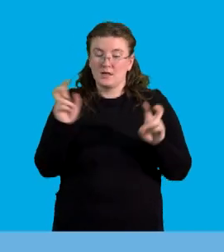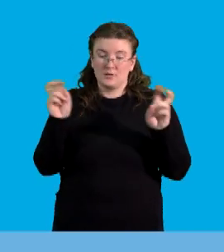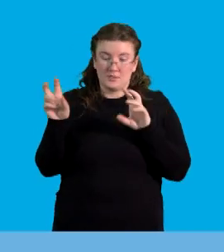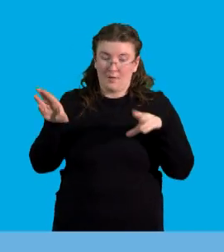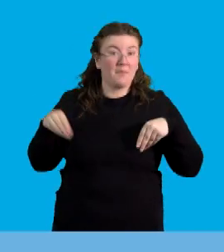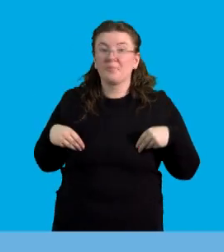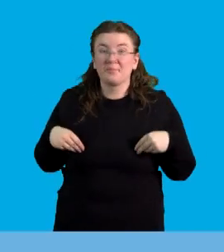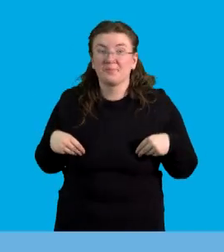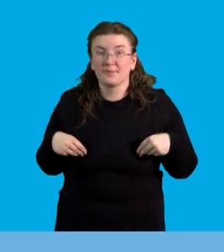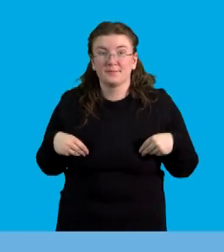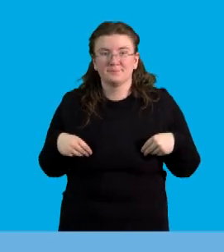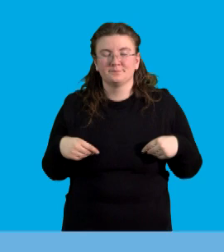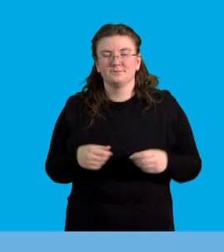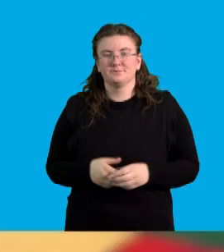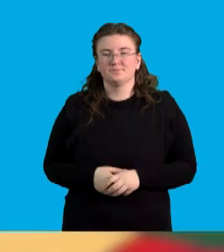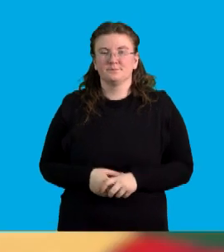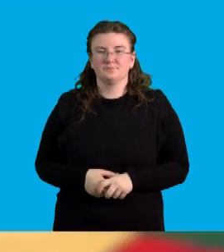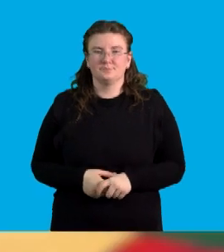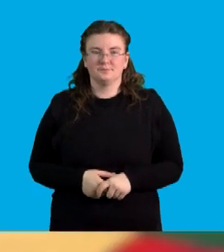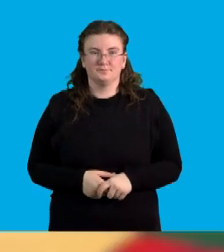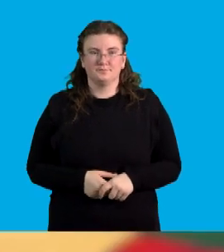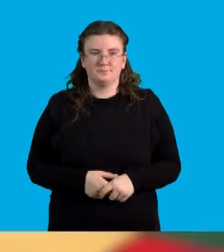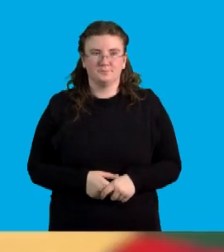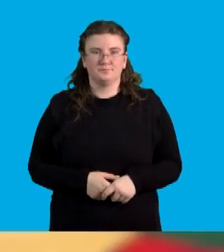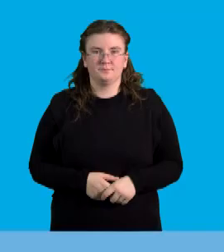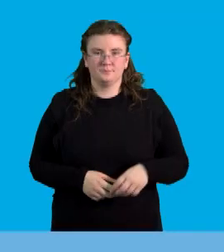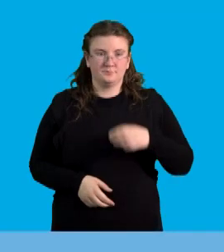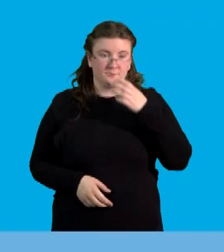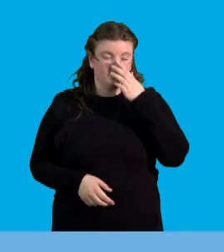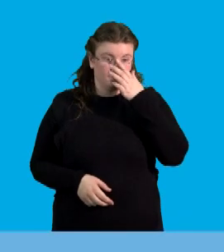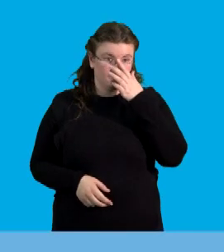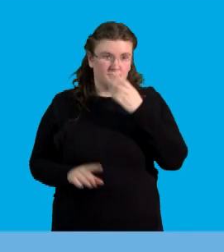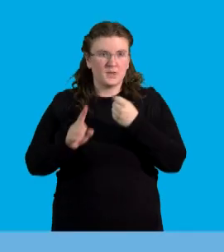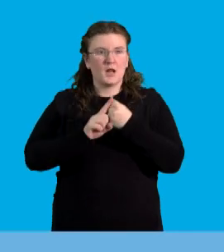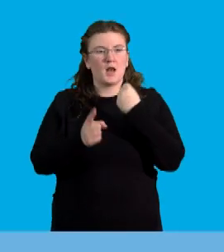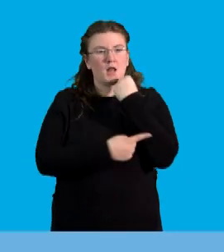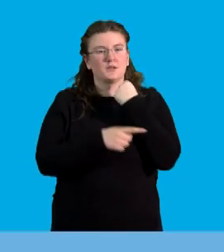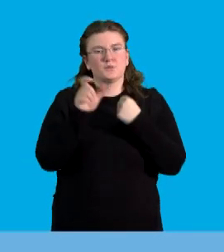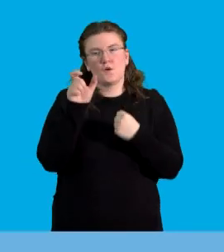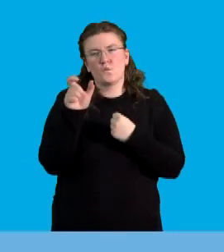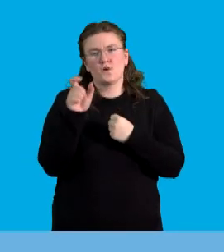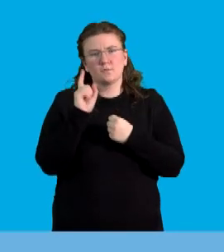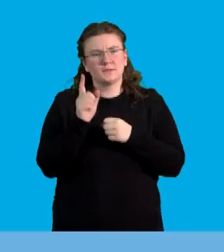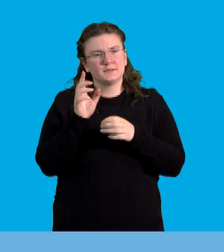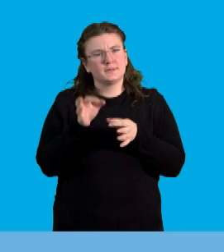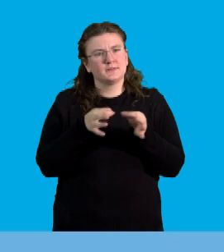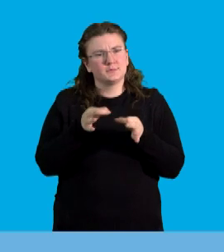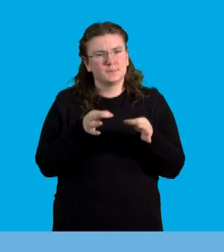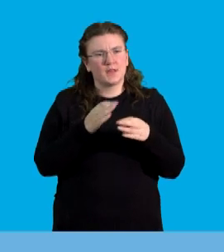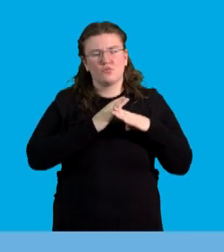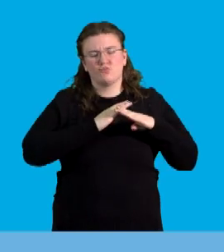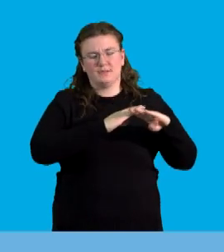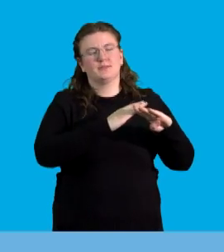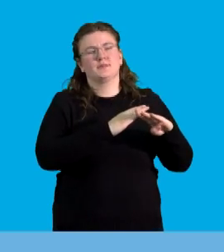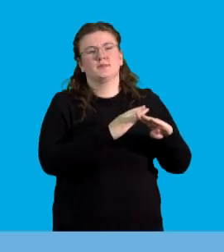is a non-conductor or because it's an insulator. So now, and then the last word that we need to